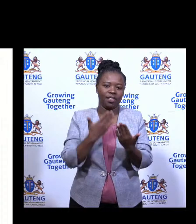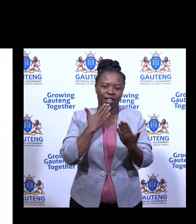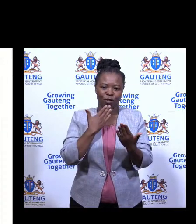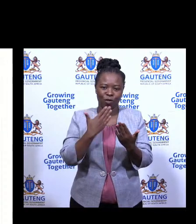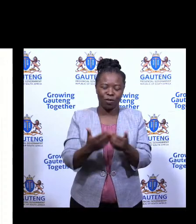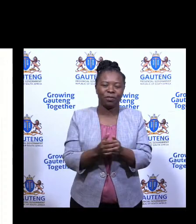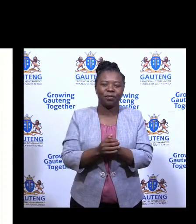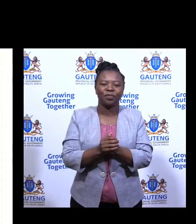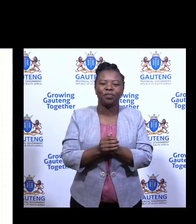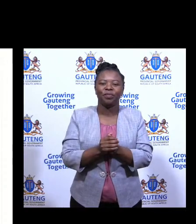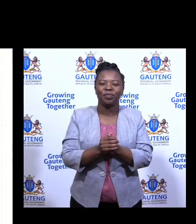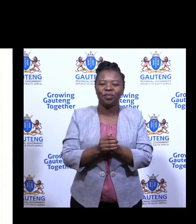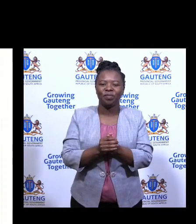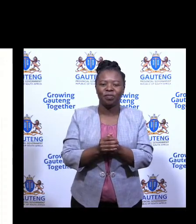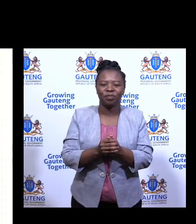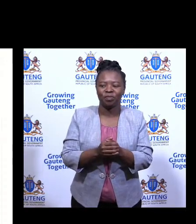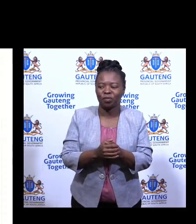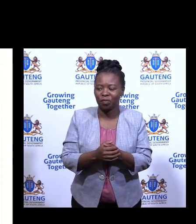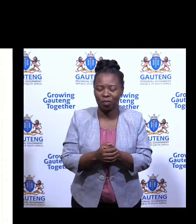much.